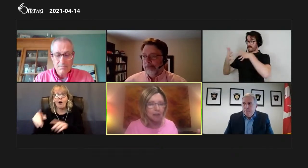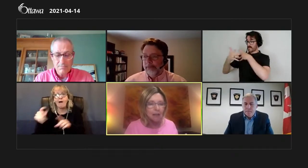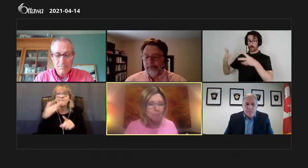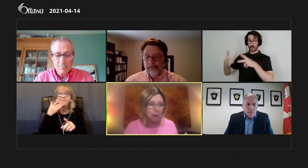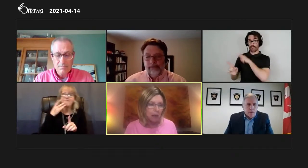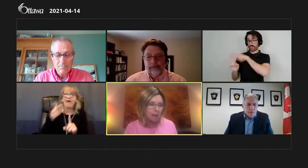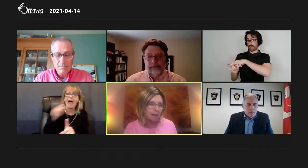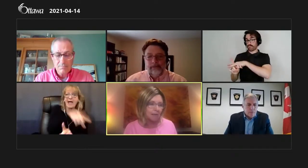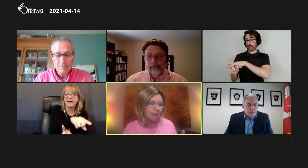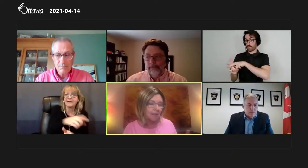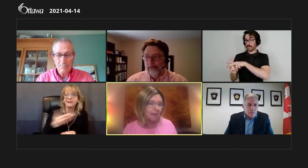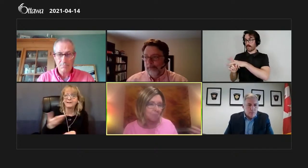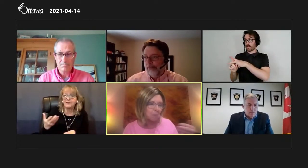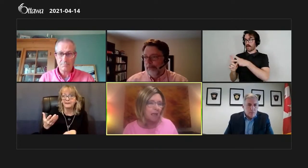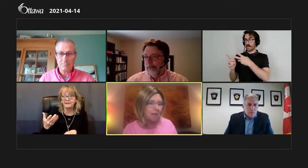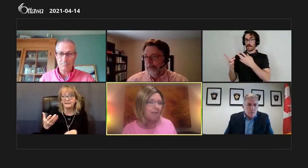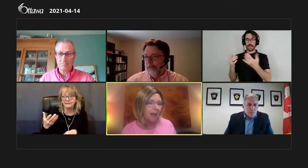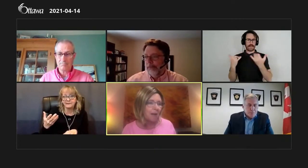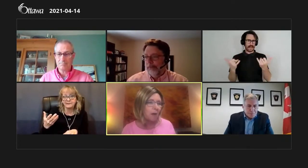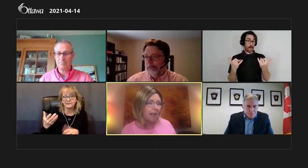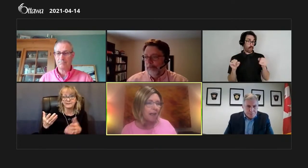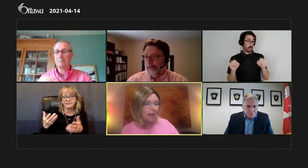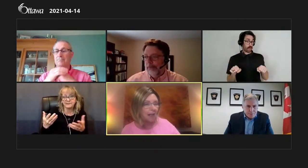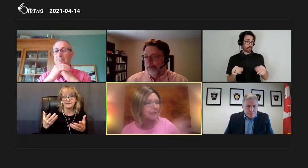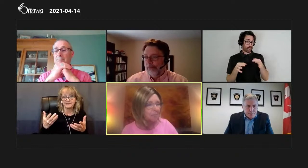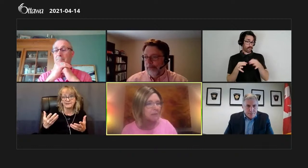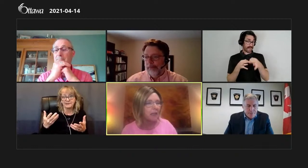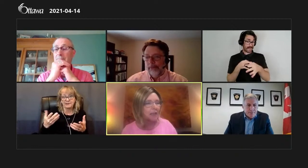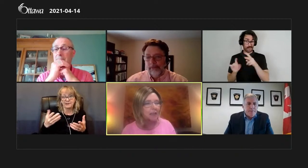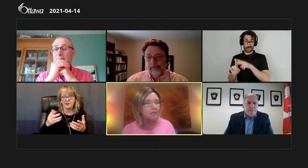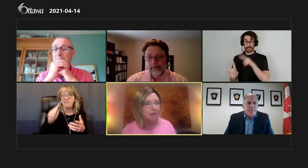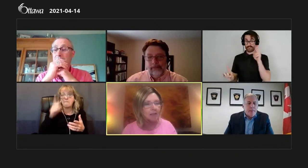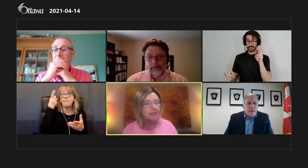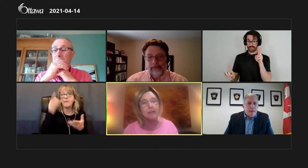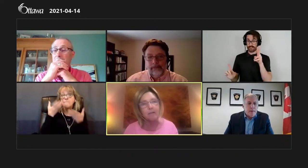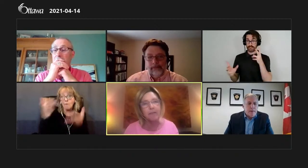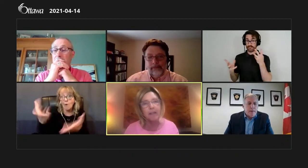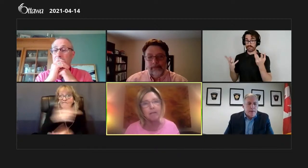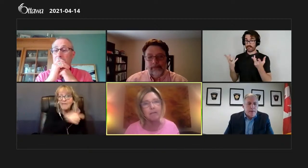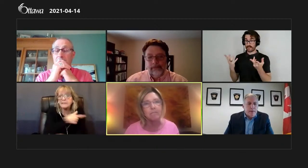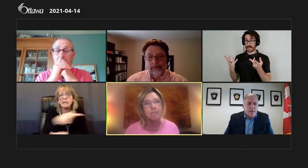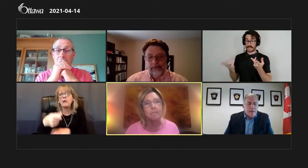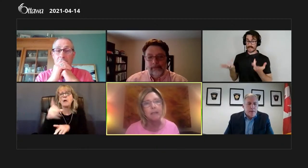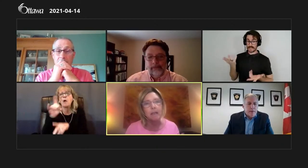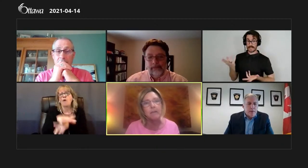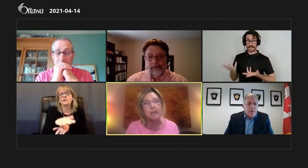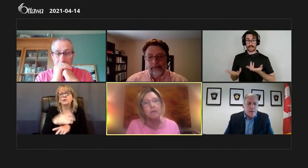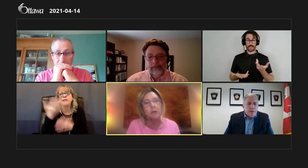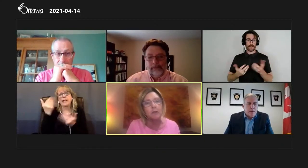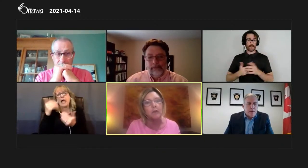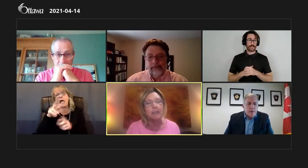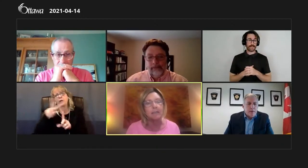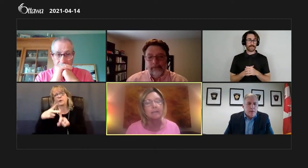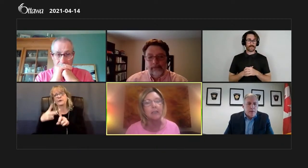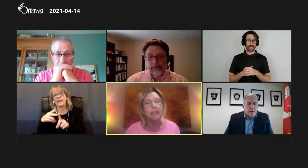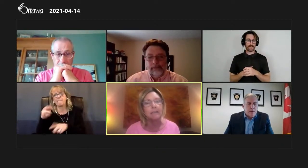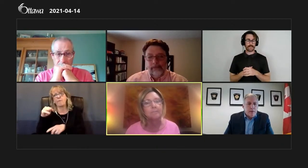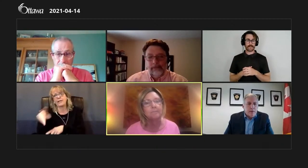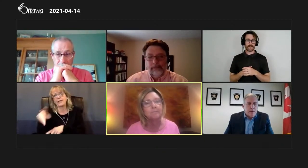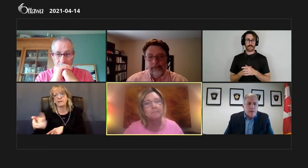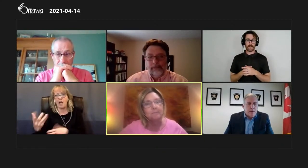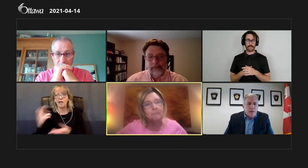share, but they may that way end up getting knocked out of their turn in the